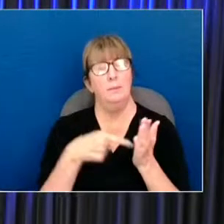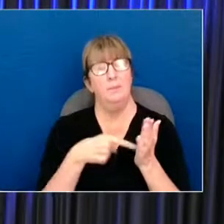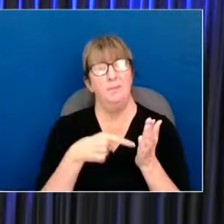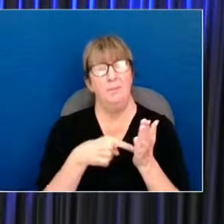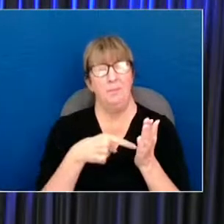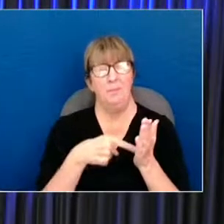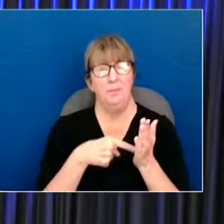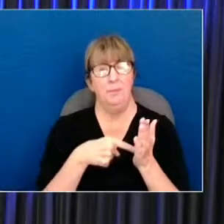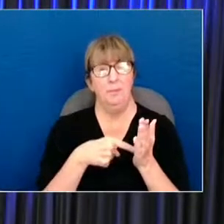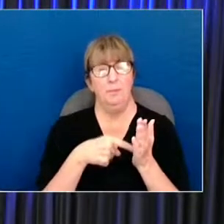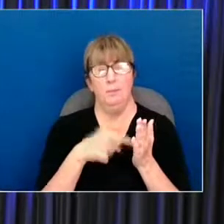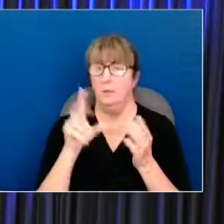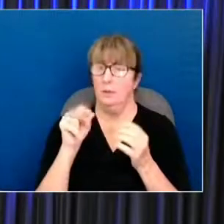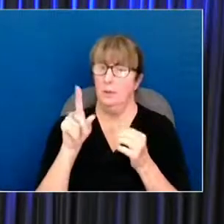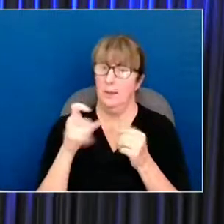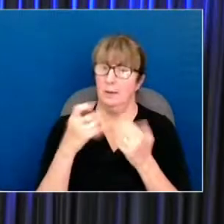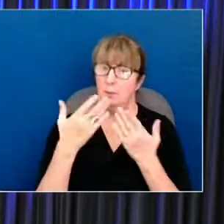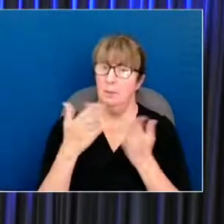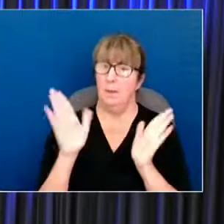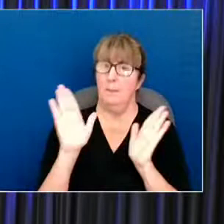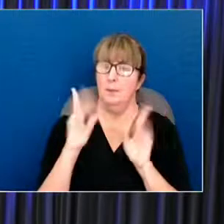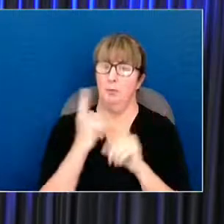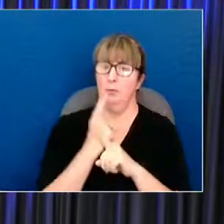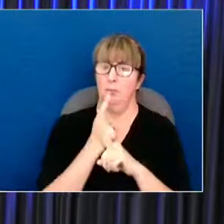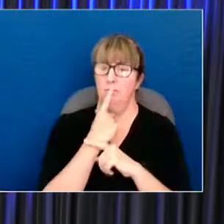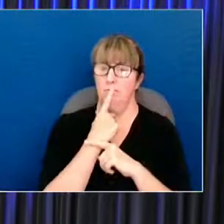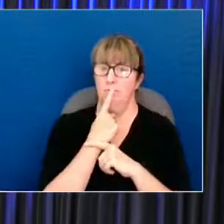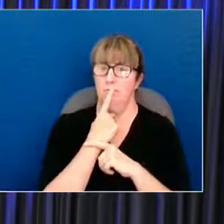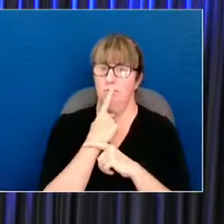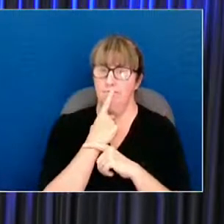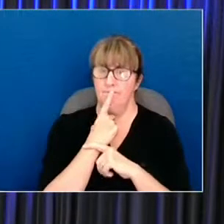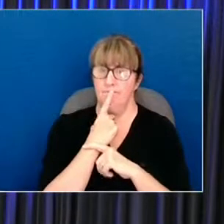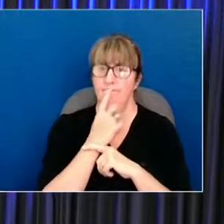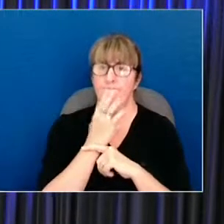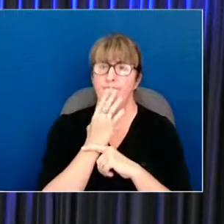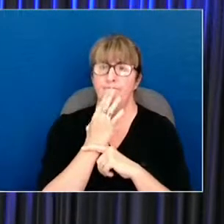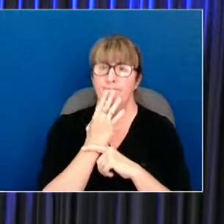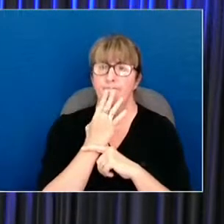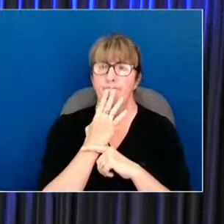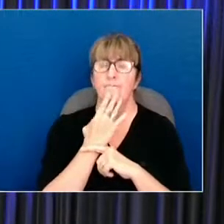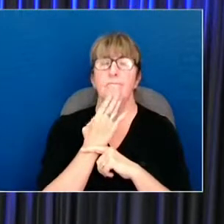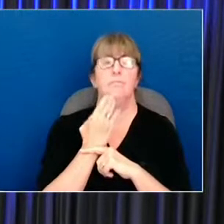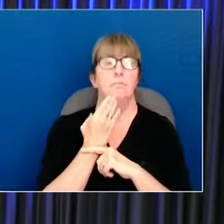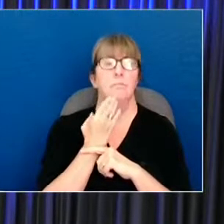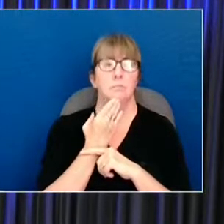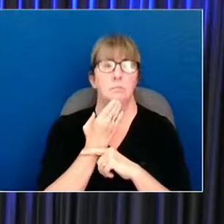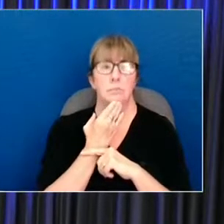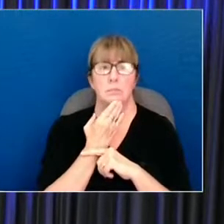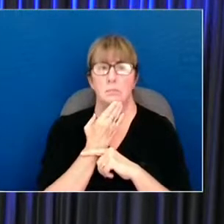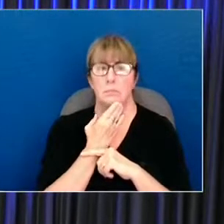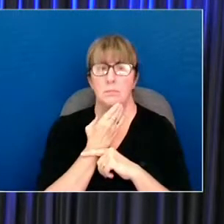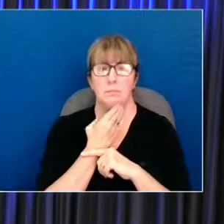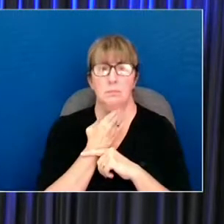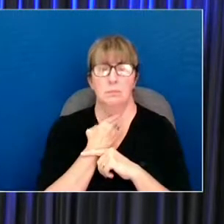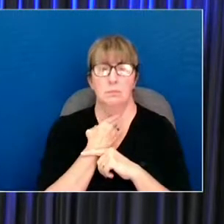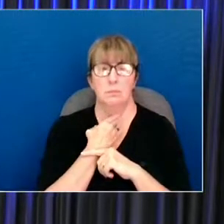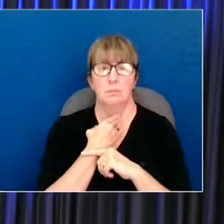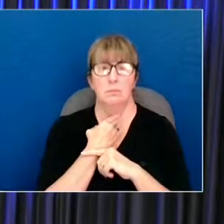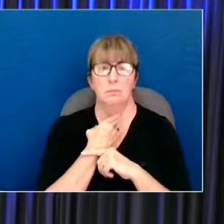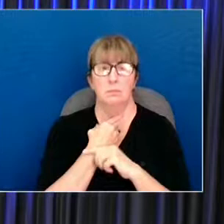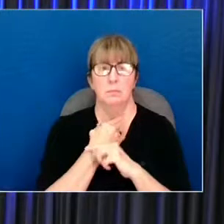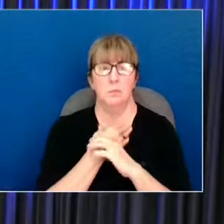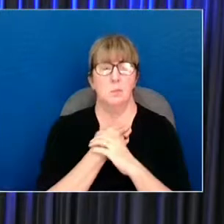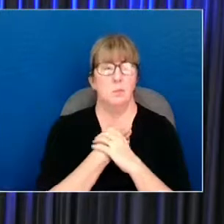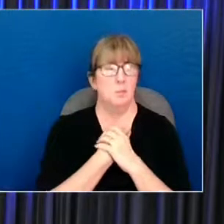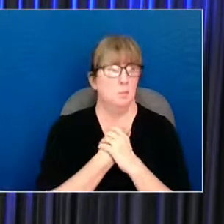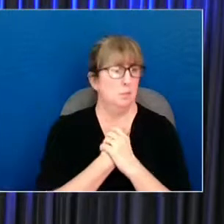no, it has to be published, right? It has to be a published web page. Yes, your web person will put it somewhere that contains the navigation